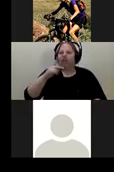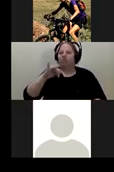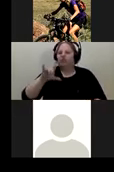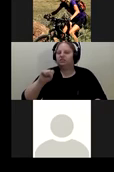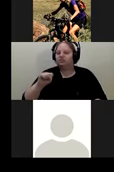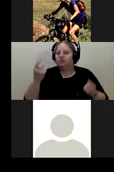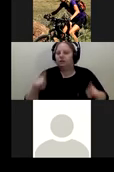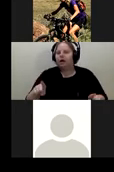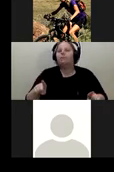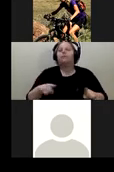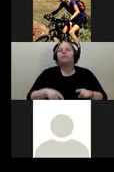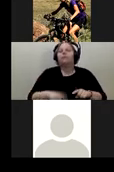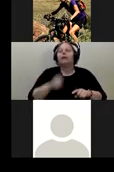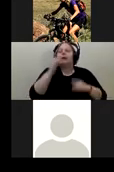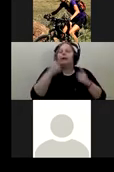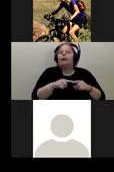small rationalization at a time.